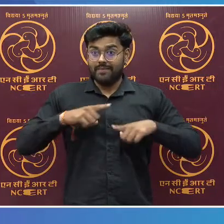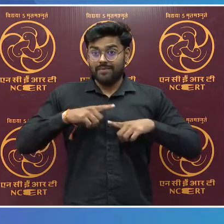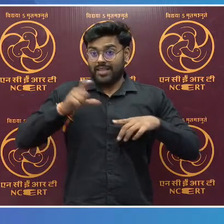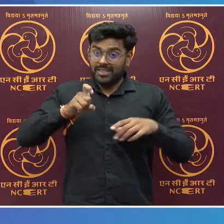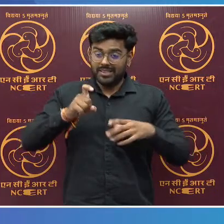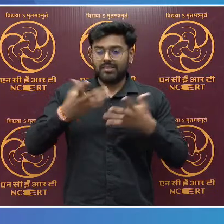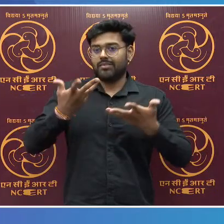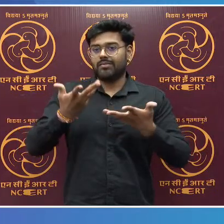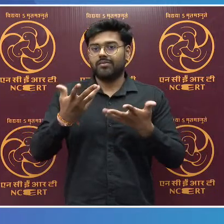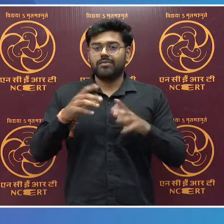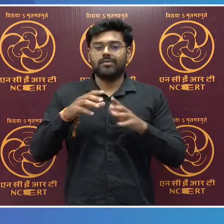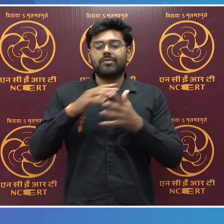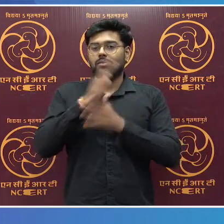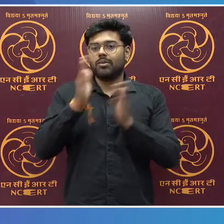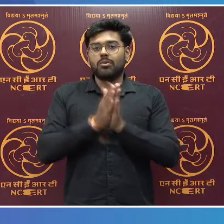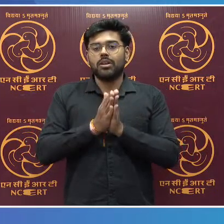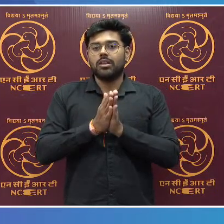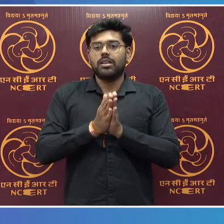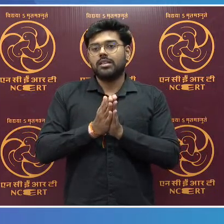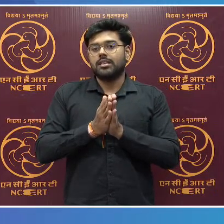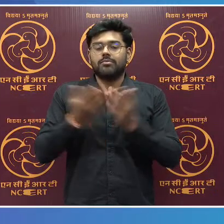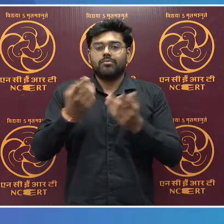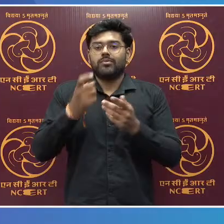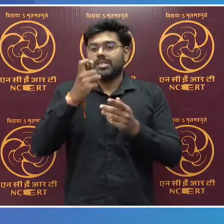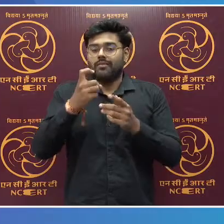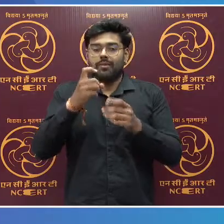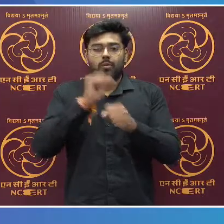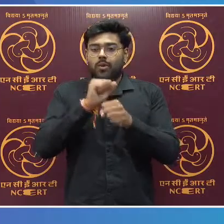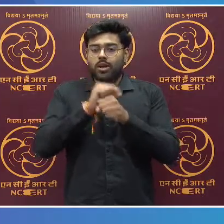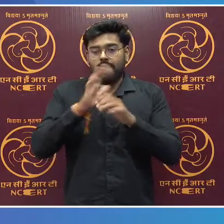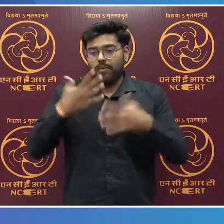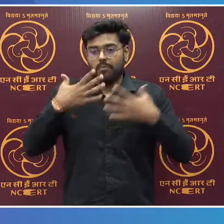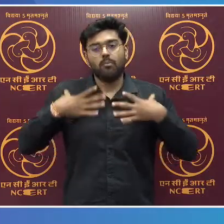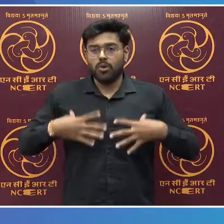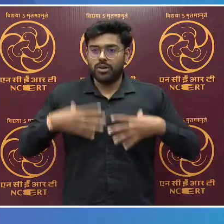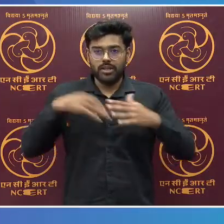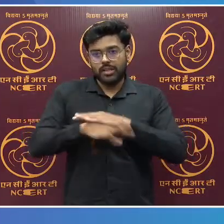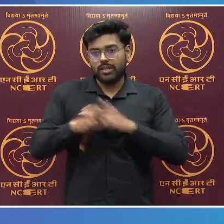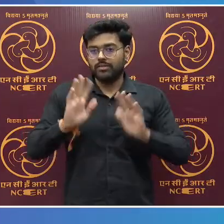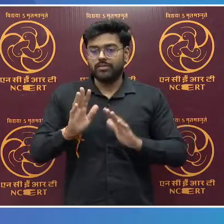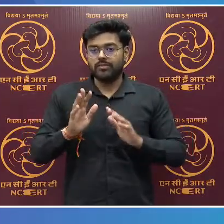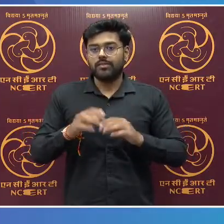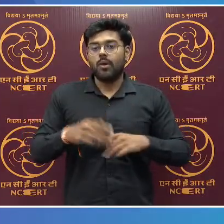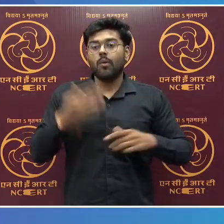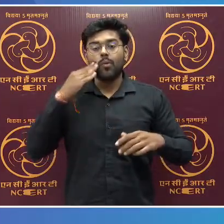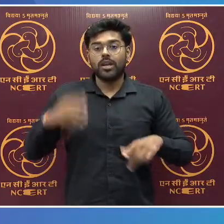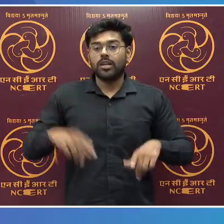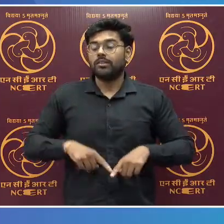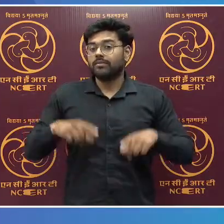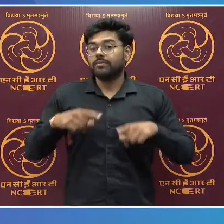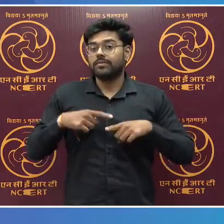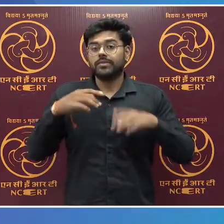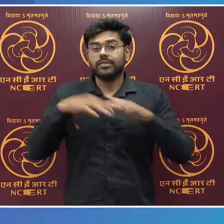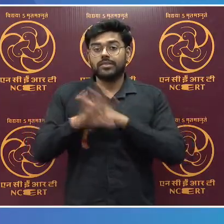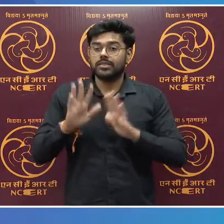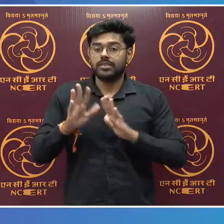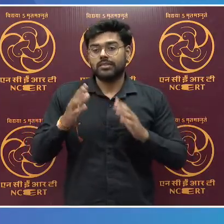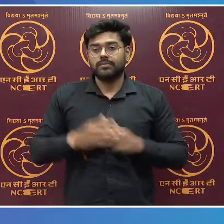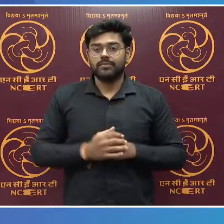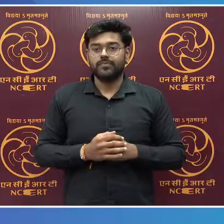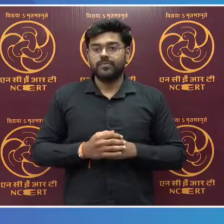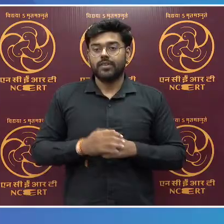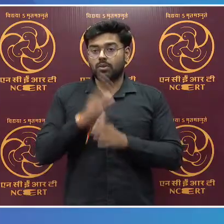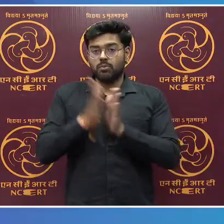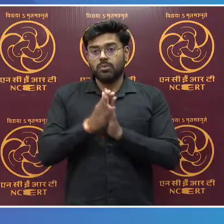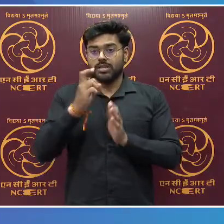functions. There are 7 main functions that a body needs to perform when we call it as a living